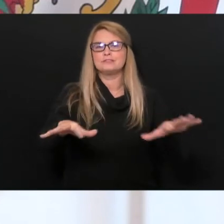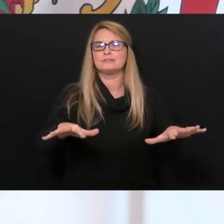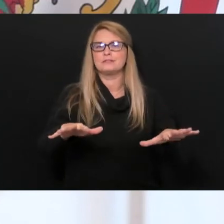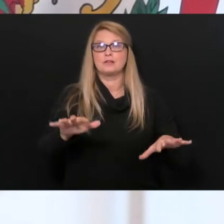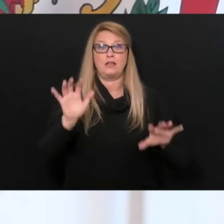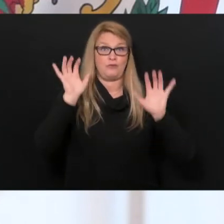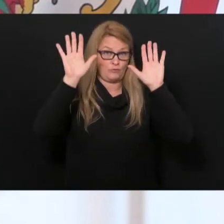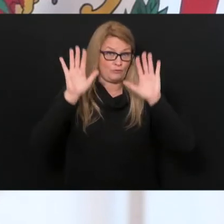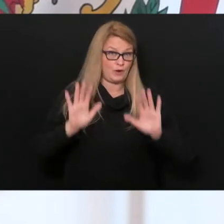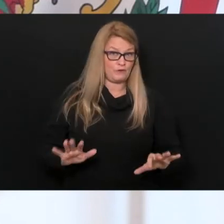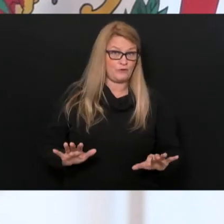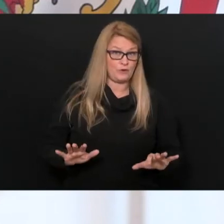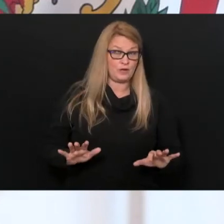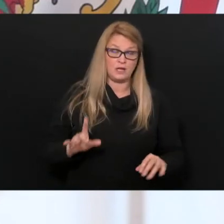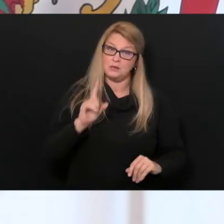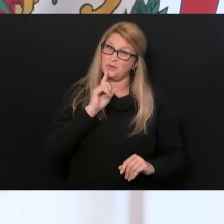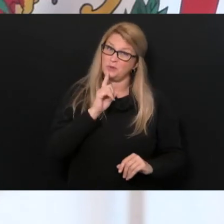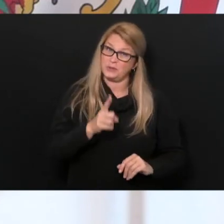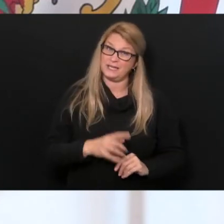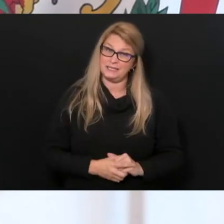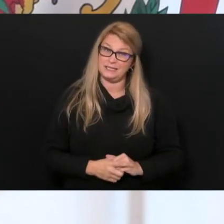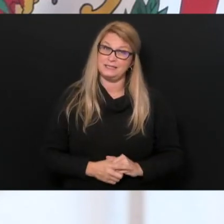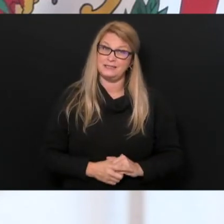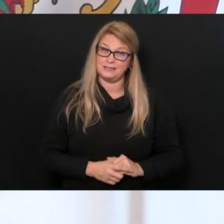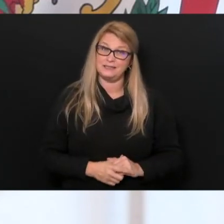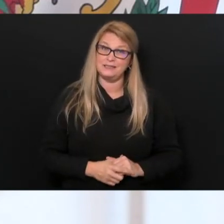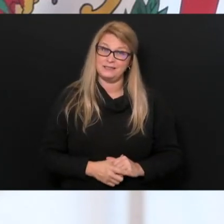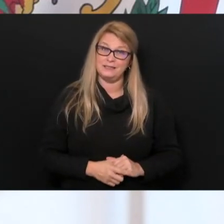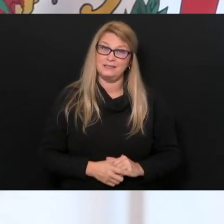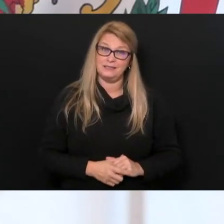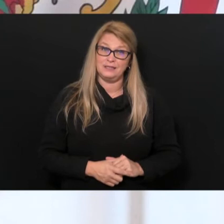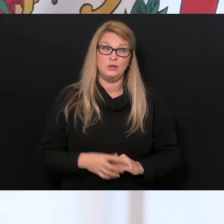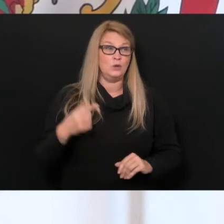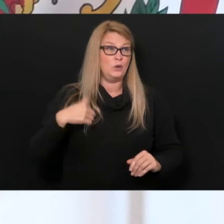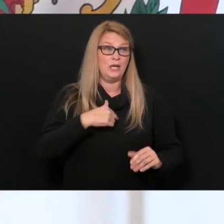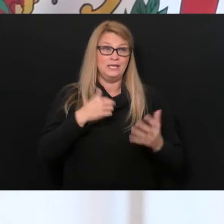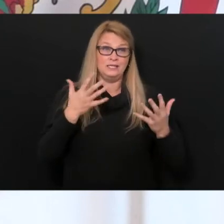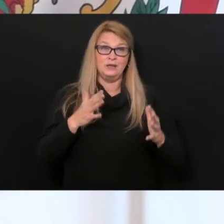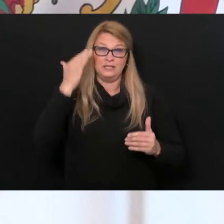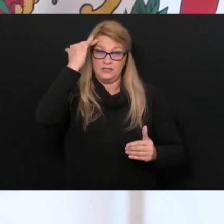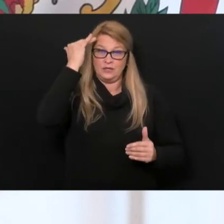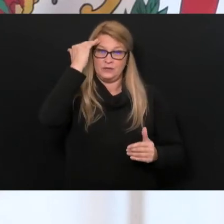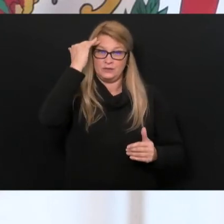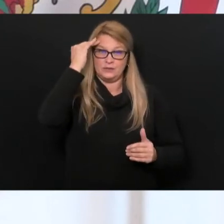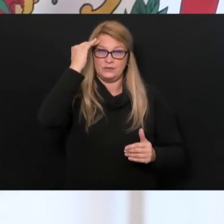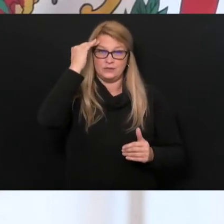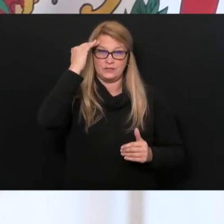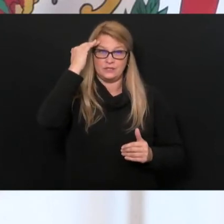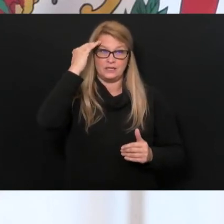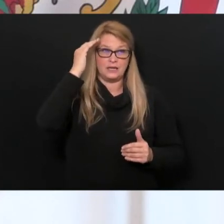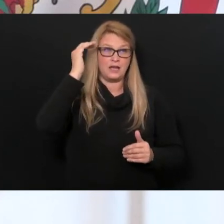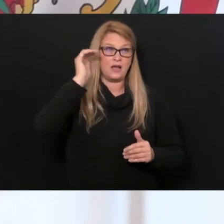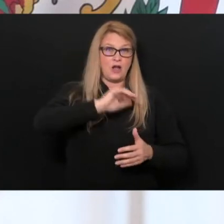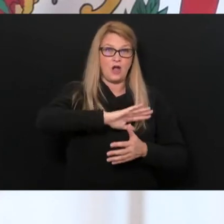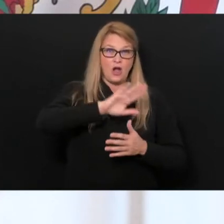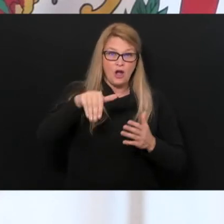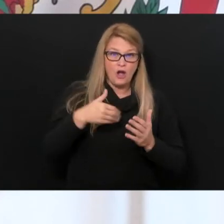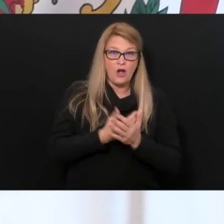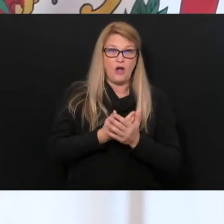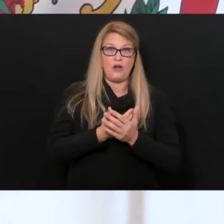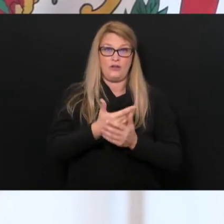But really and truly, Kimberly, the bottom line of the whole thing is we know this. Every single dose that we